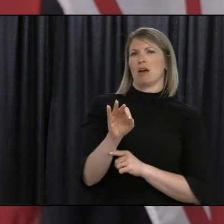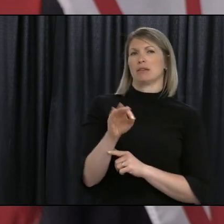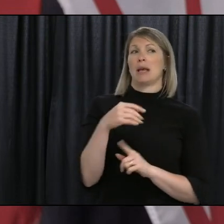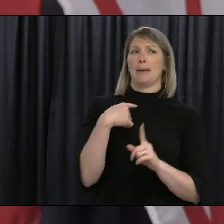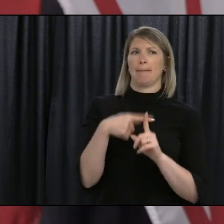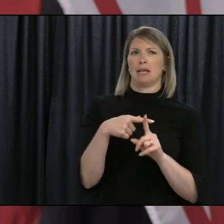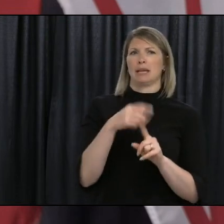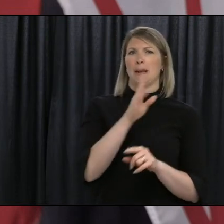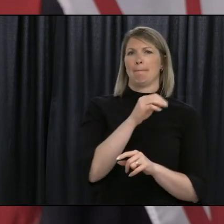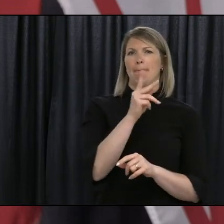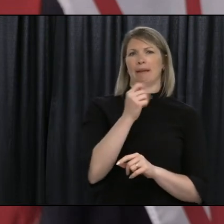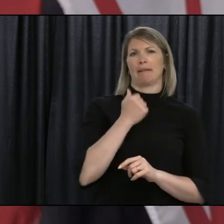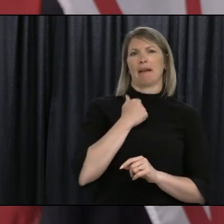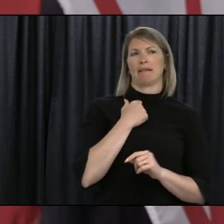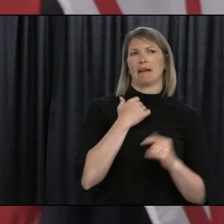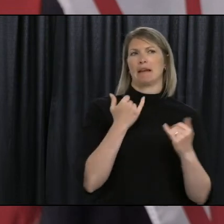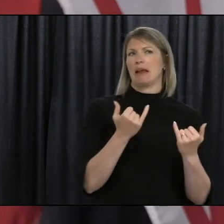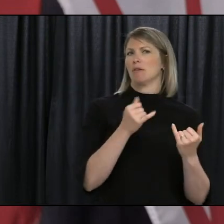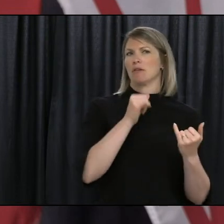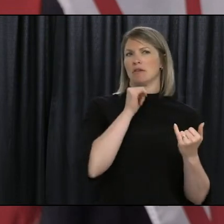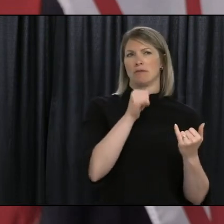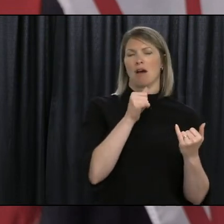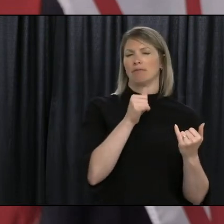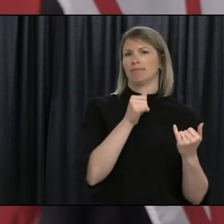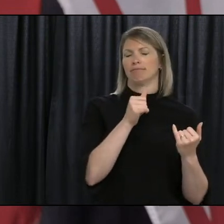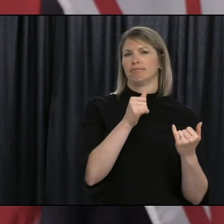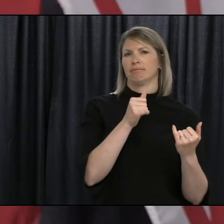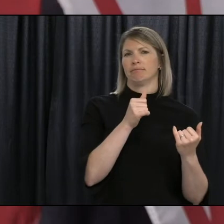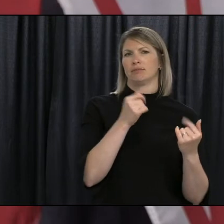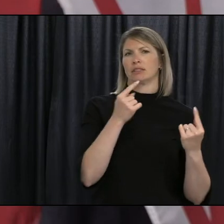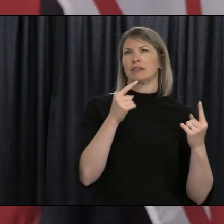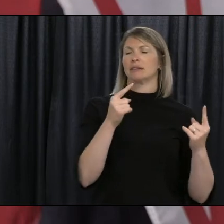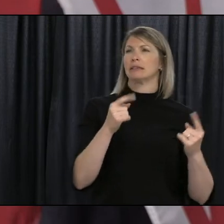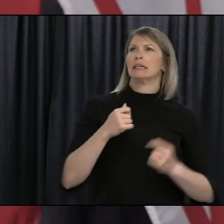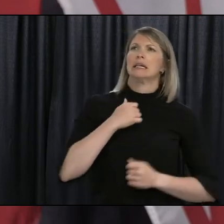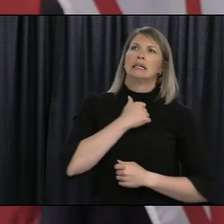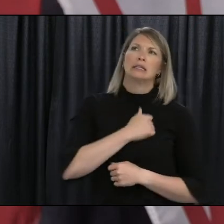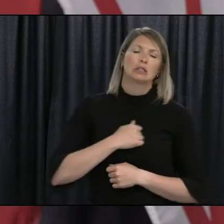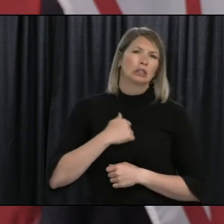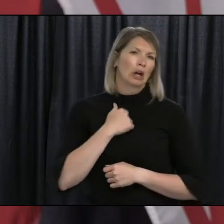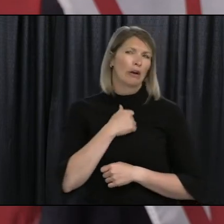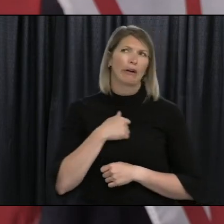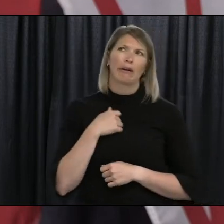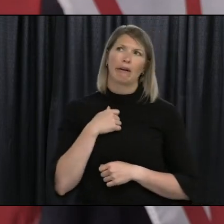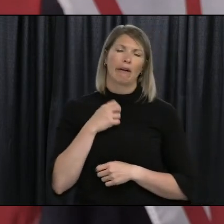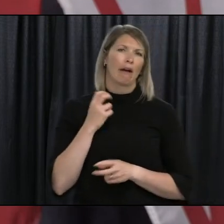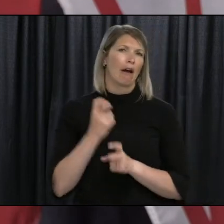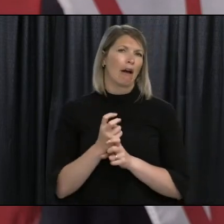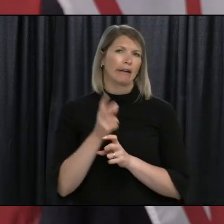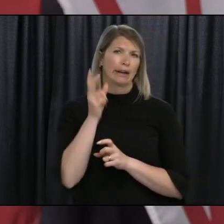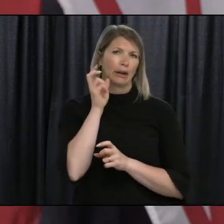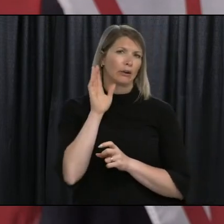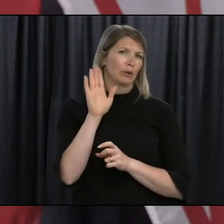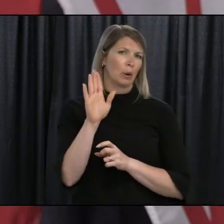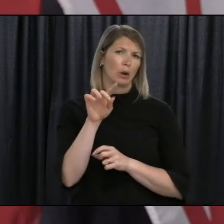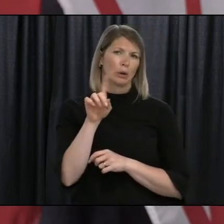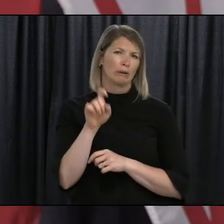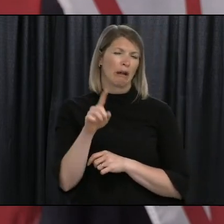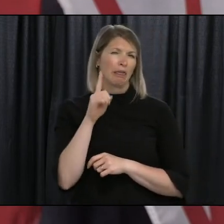agencies are calling out. Okay, again, it's very difficult to hear your question, so I